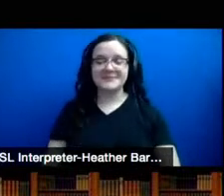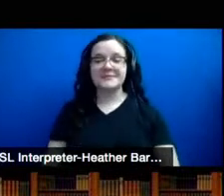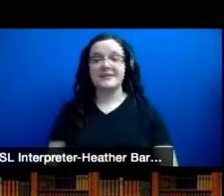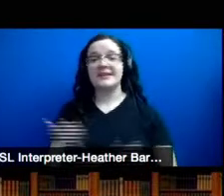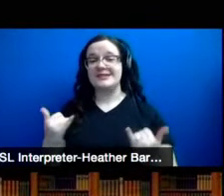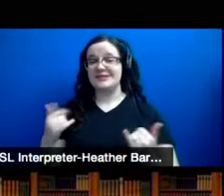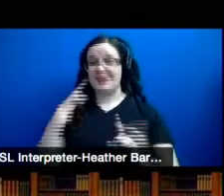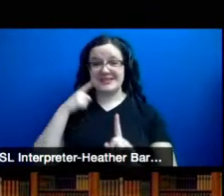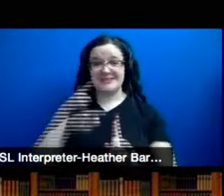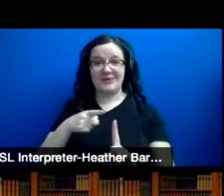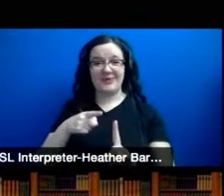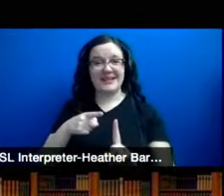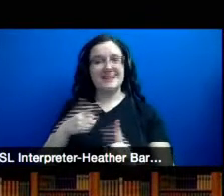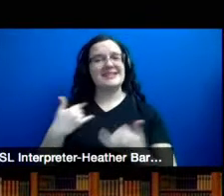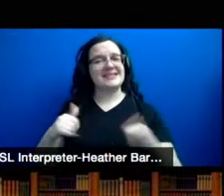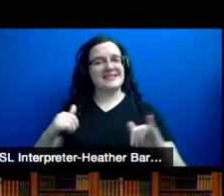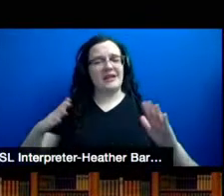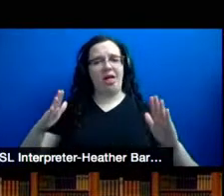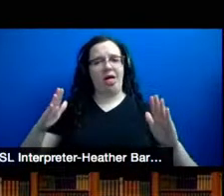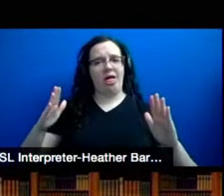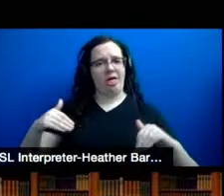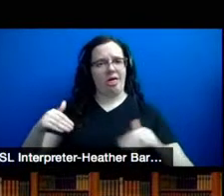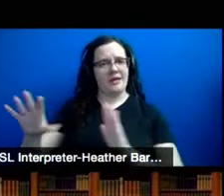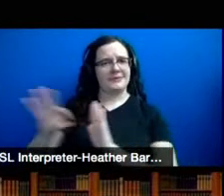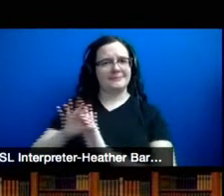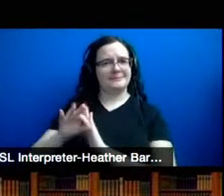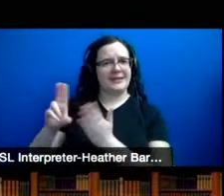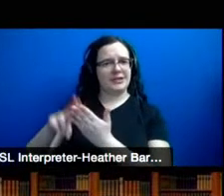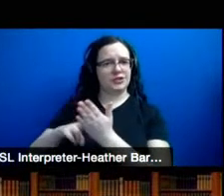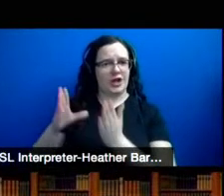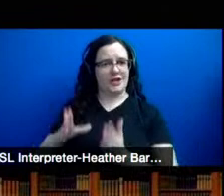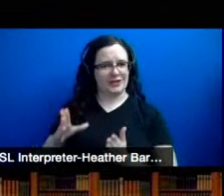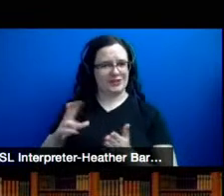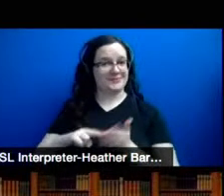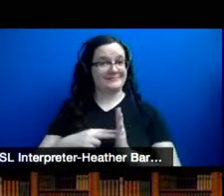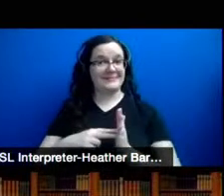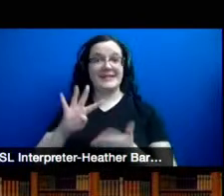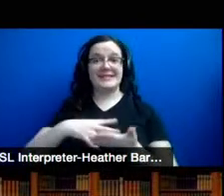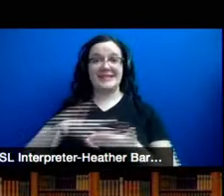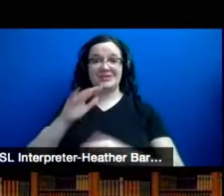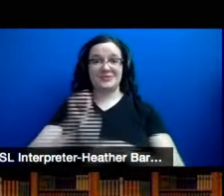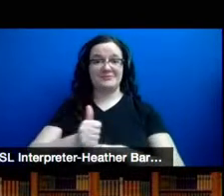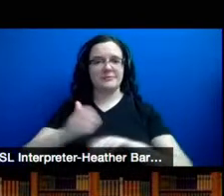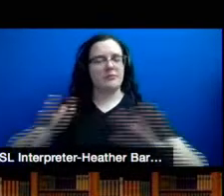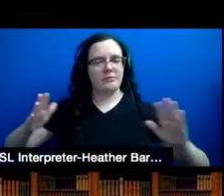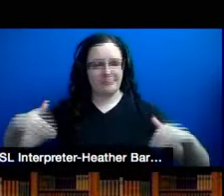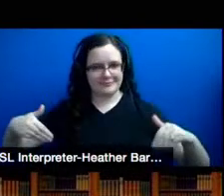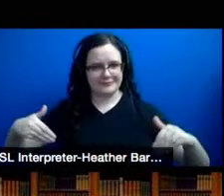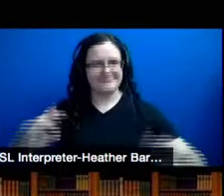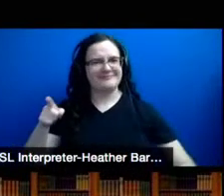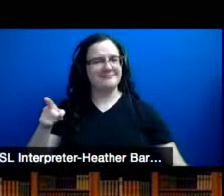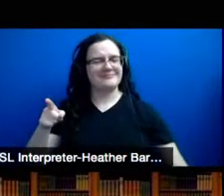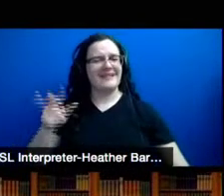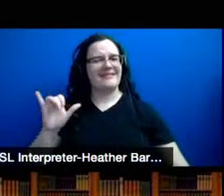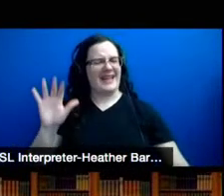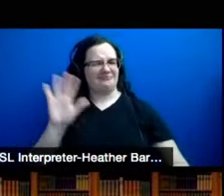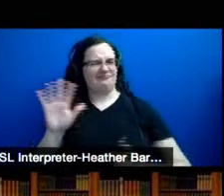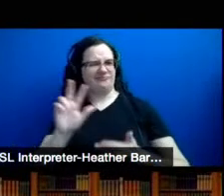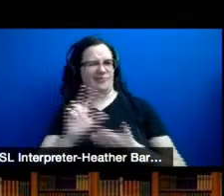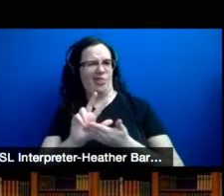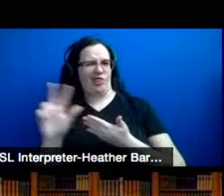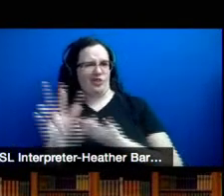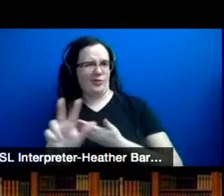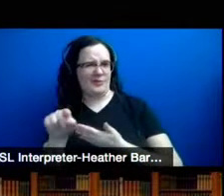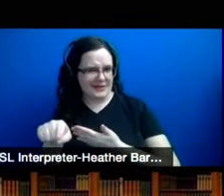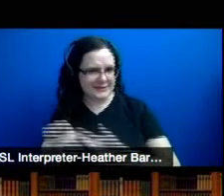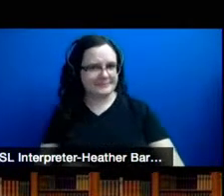still don't have an awarded contractor, so we don't have a firm schedule. That's going to be another 3 weeks out or so. What I'd say